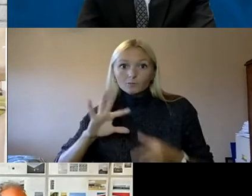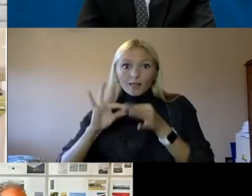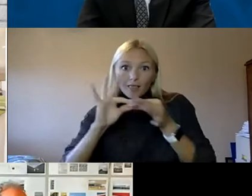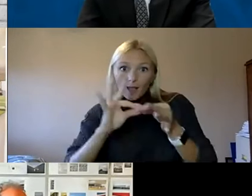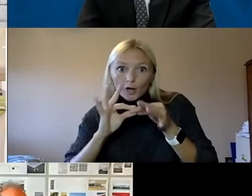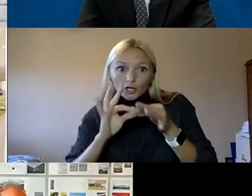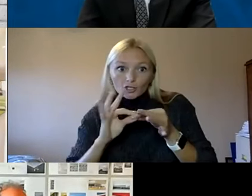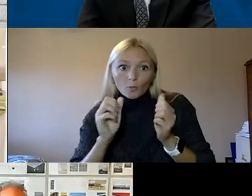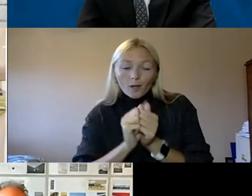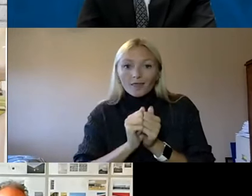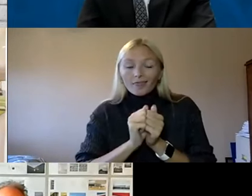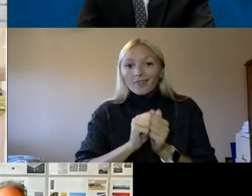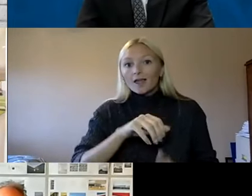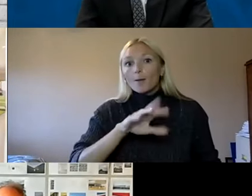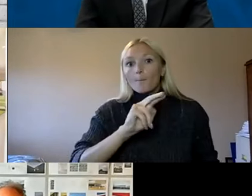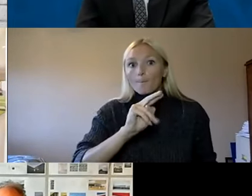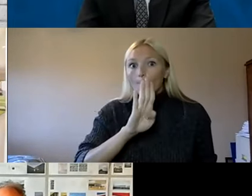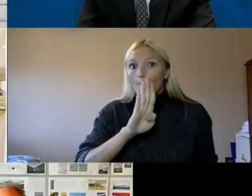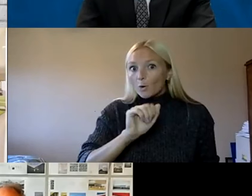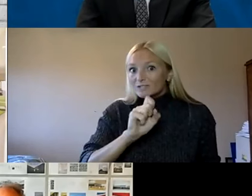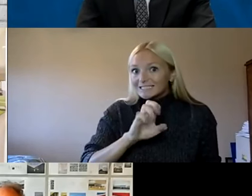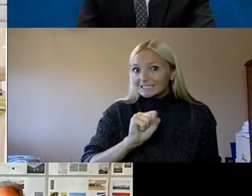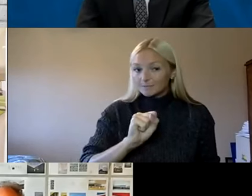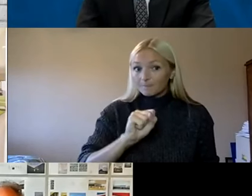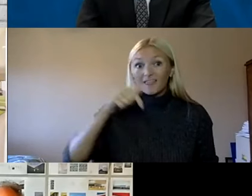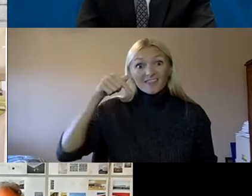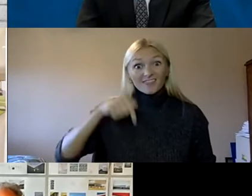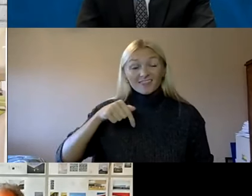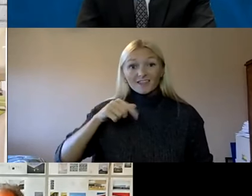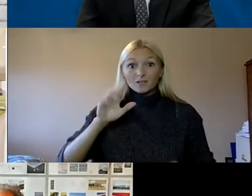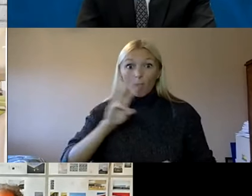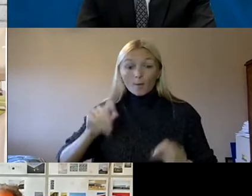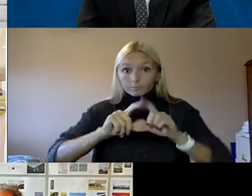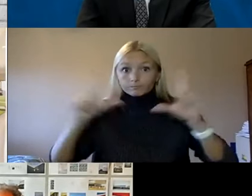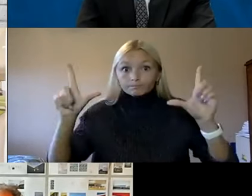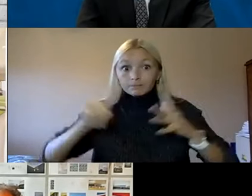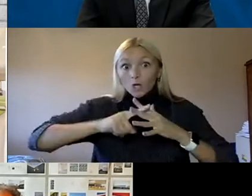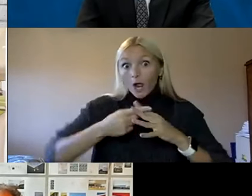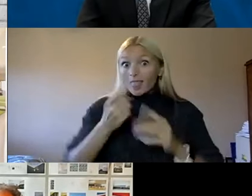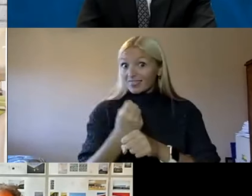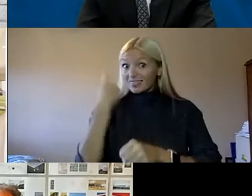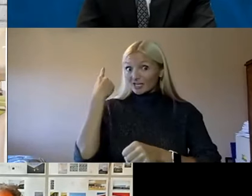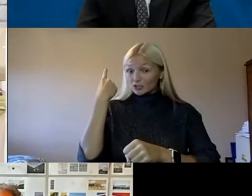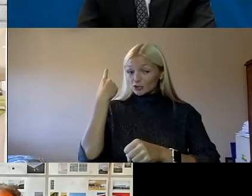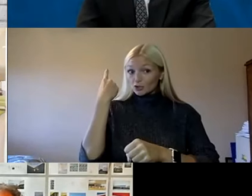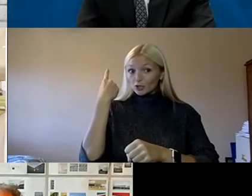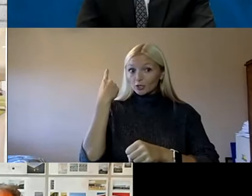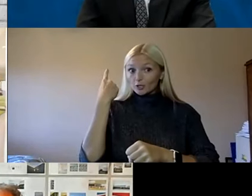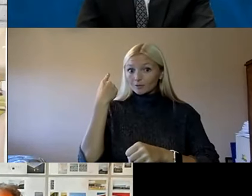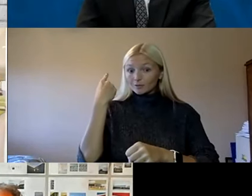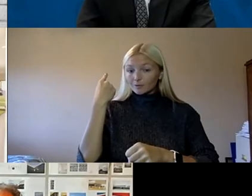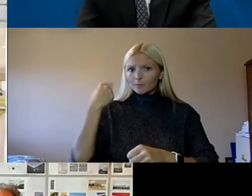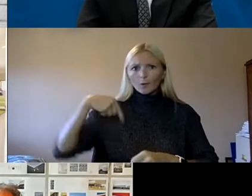collaboration with AIA New York State. This series was originally launched 1 year ago, and we